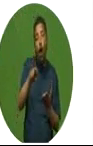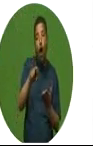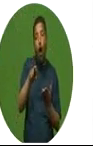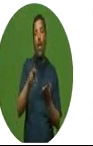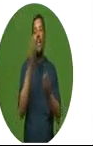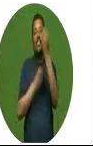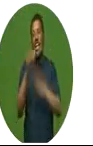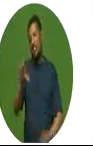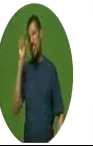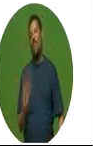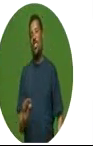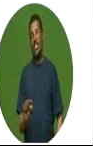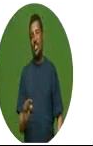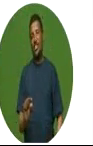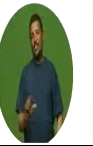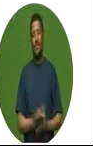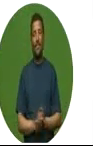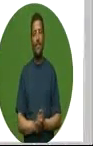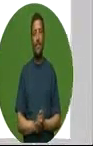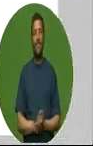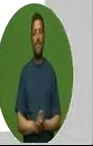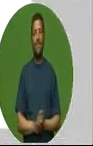a trade deficit.